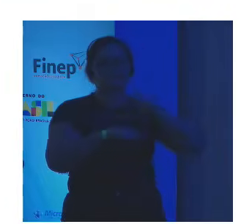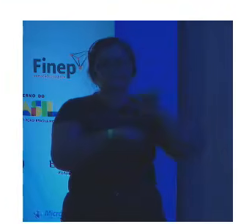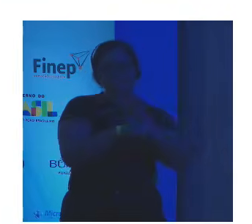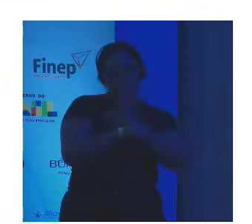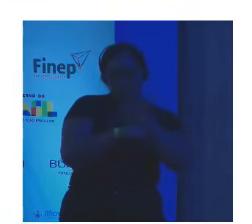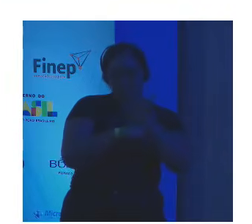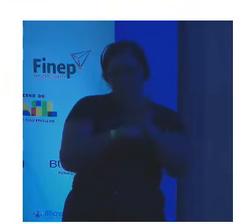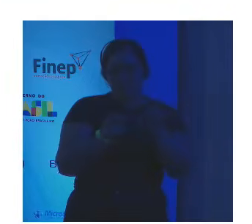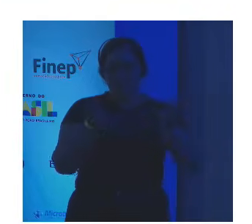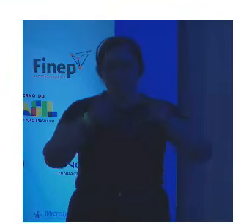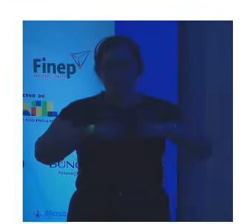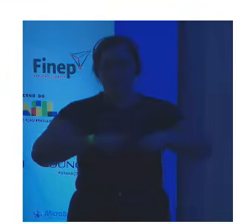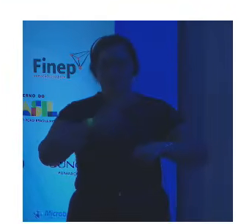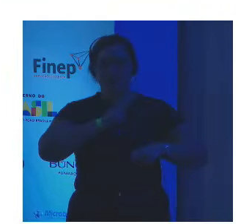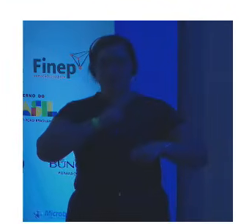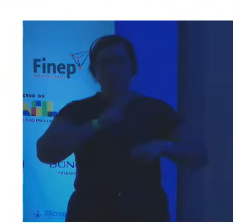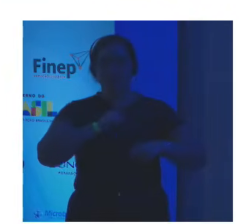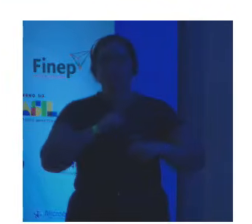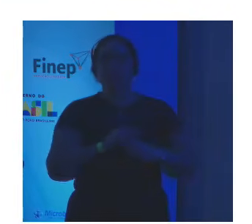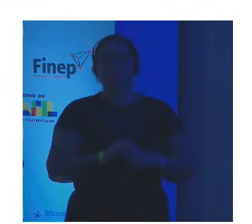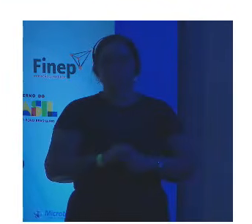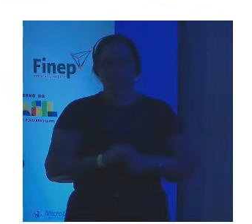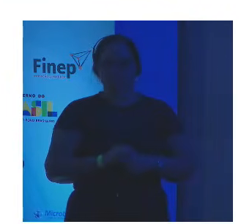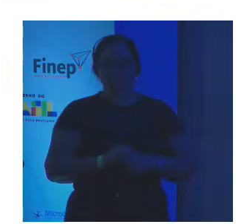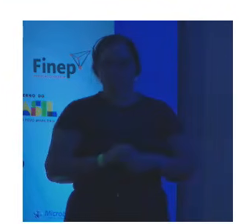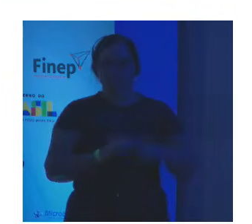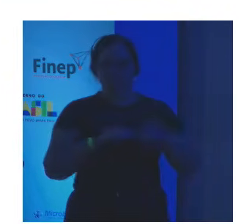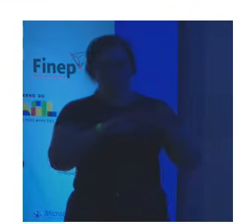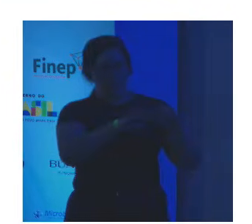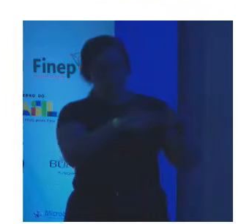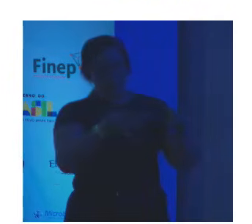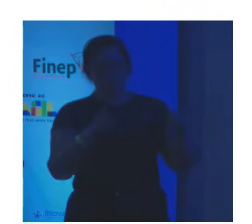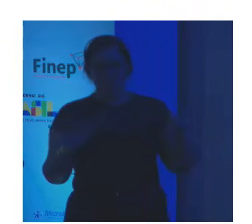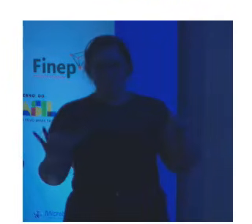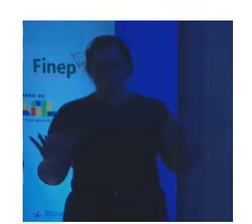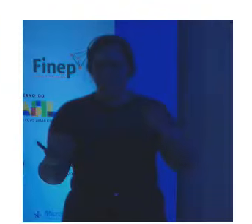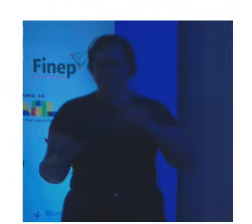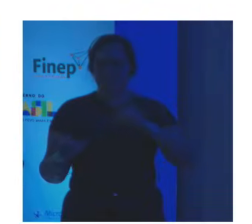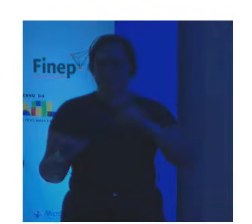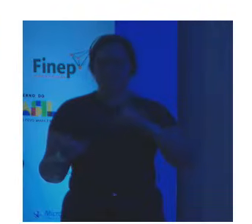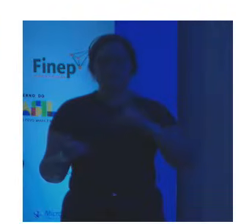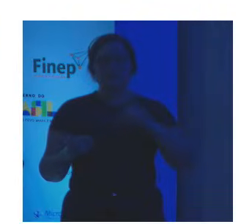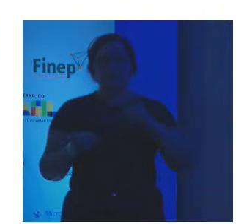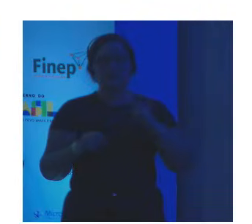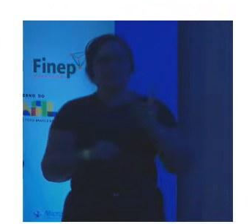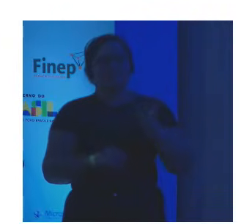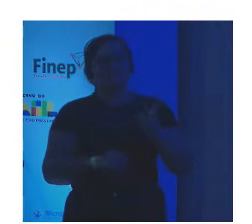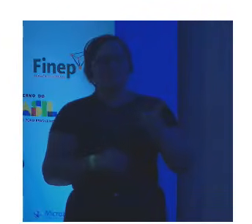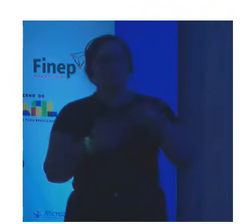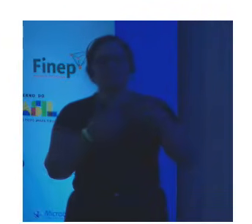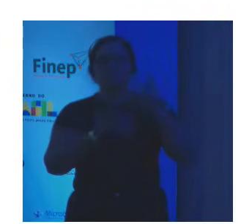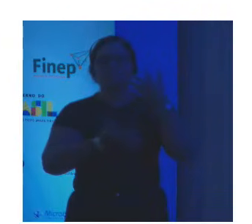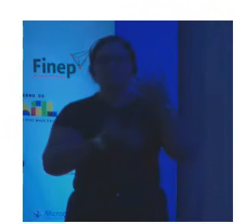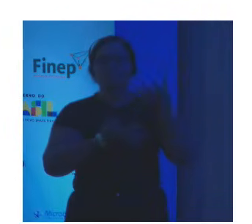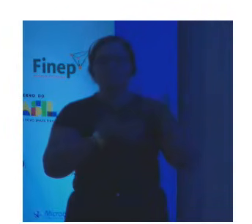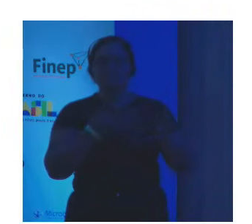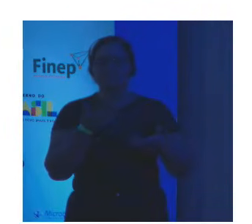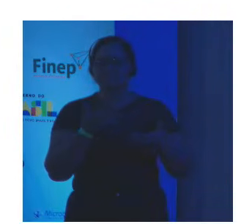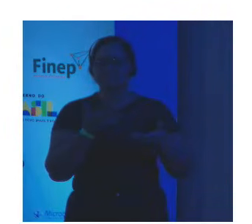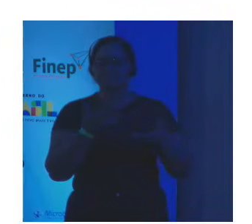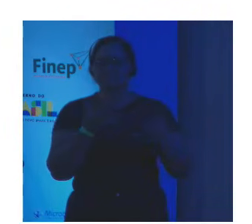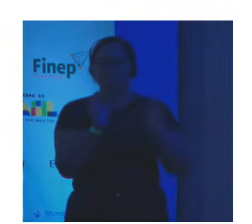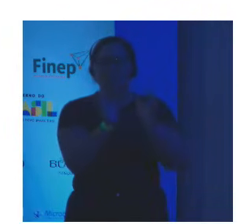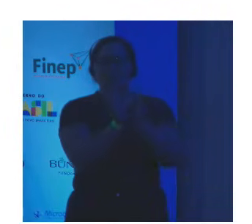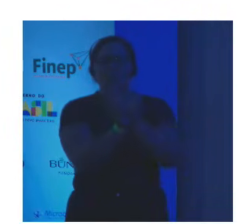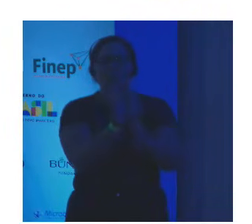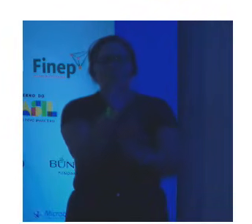governments looking the ocean in the eye, and the ocean being a strong voice to go at the European Commission, at